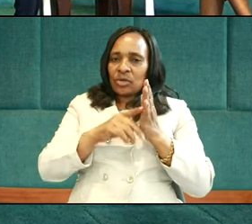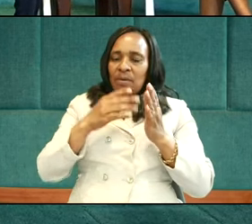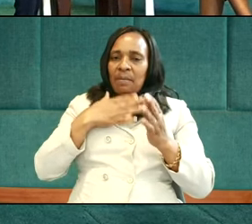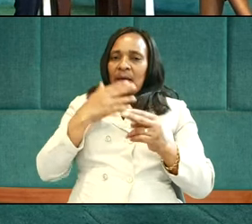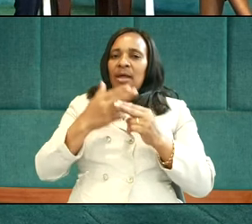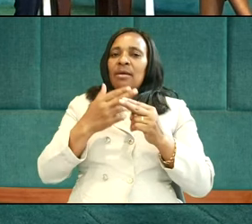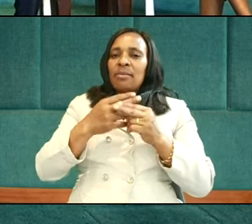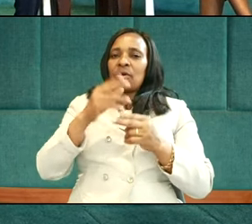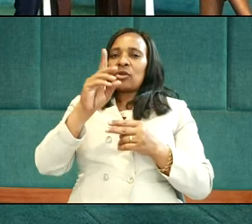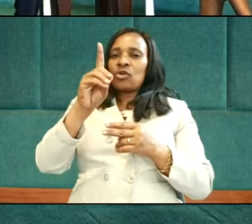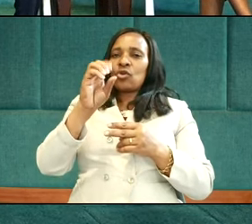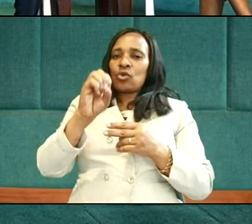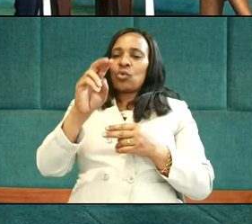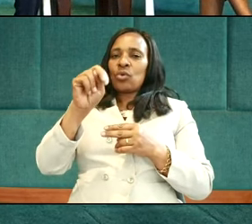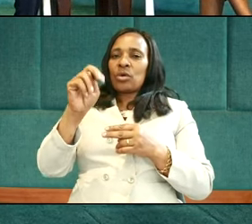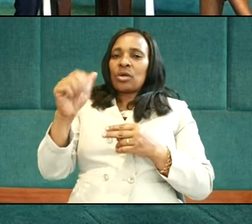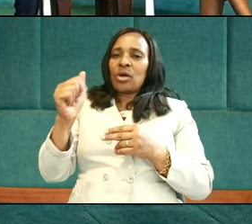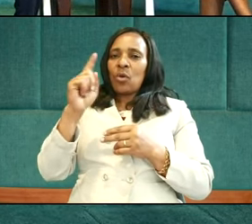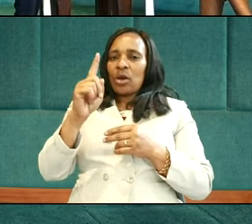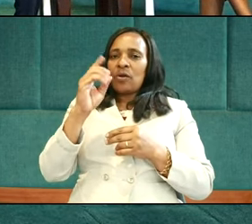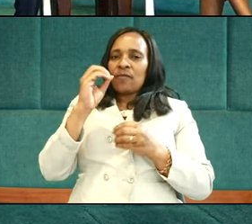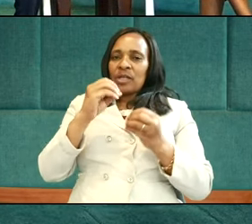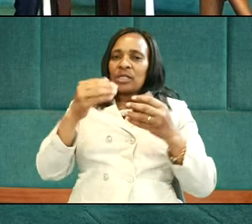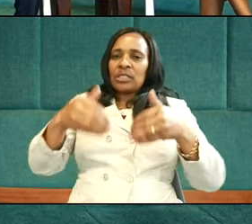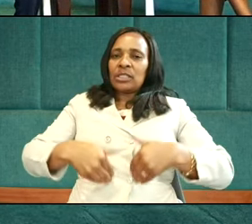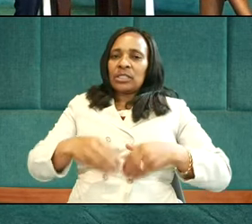name is Teacher Donna, one of the teens' teachers.